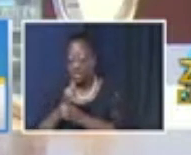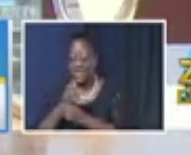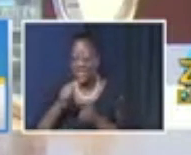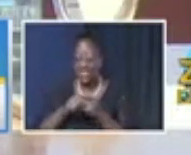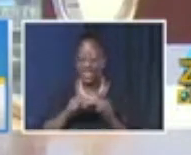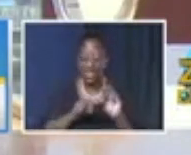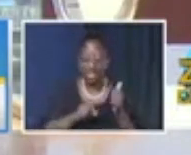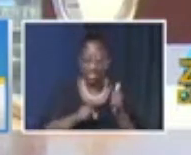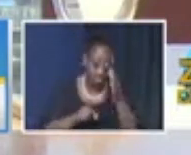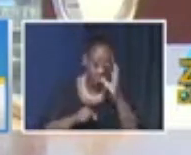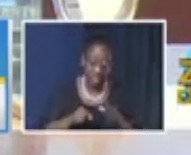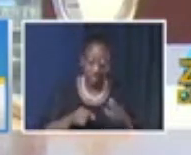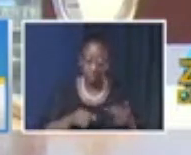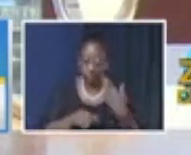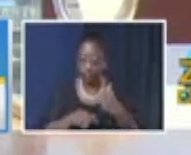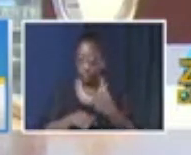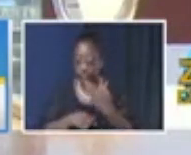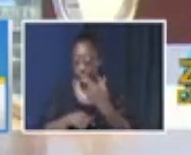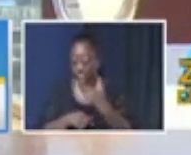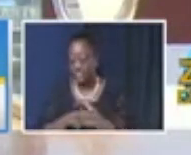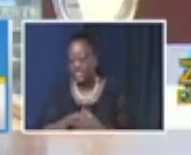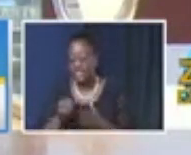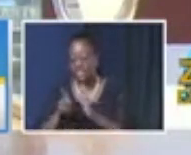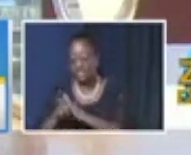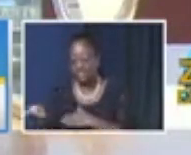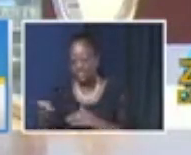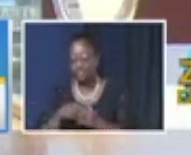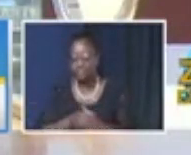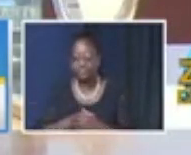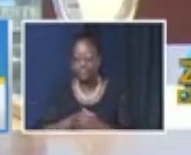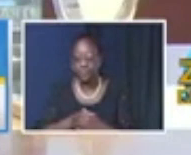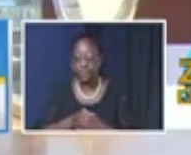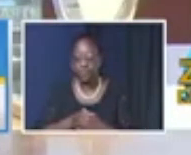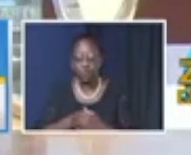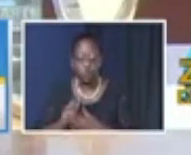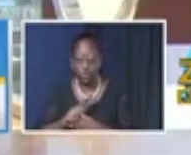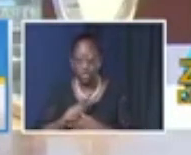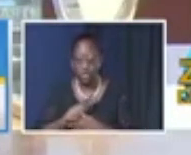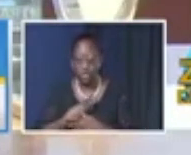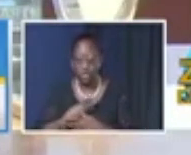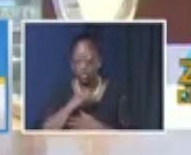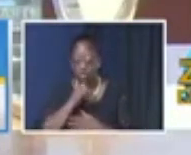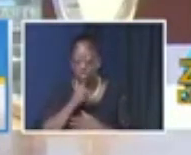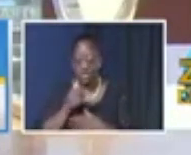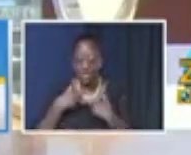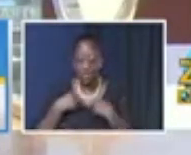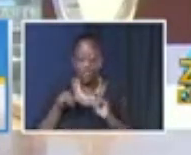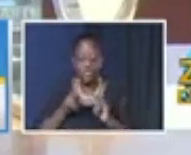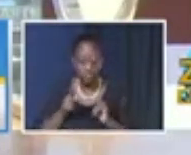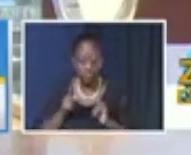fire on him, fatally wounding him right there. We have no suspect in custody for that, but we are